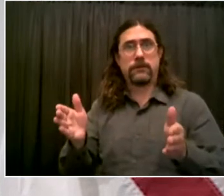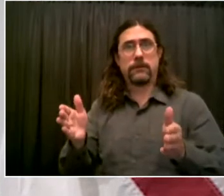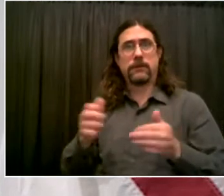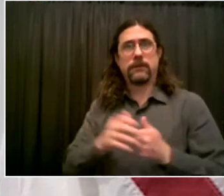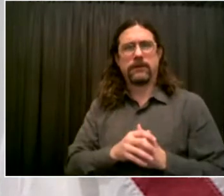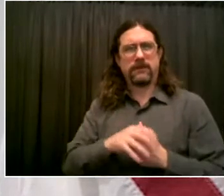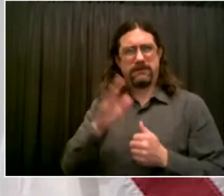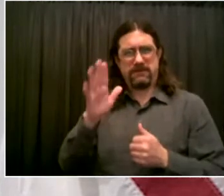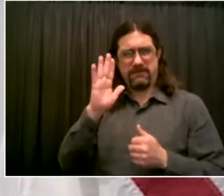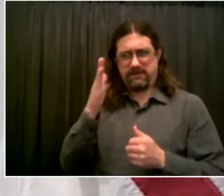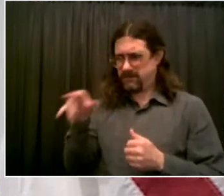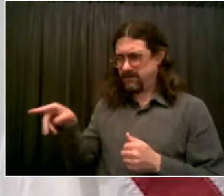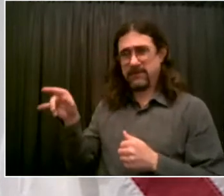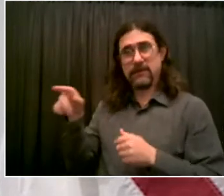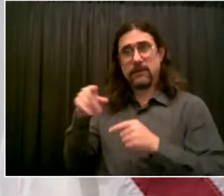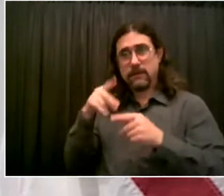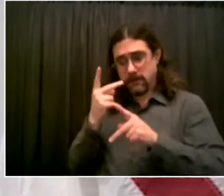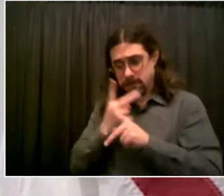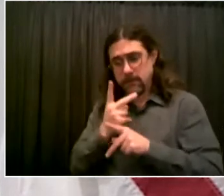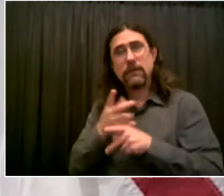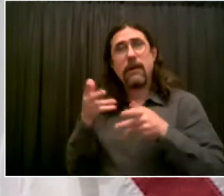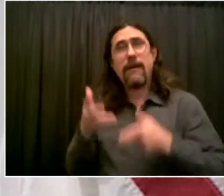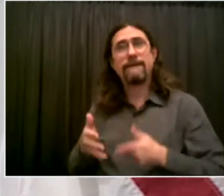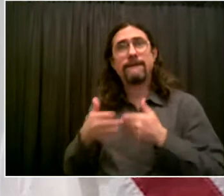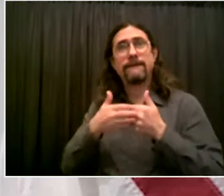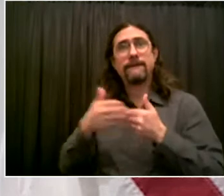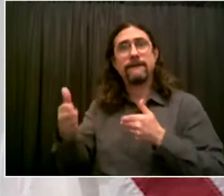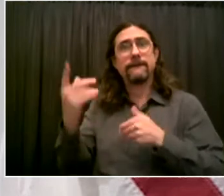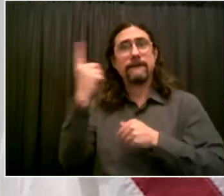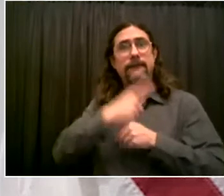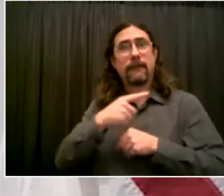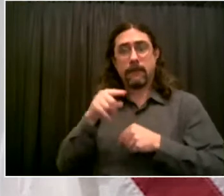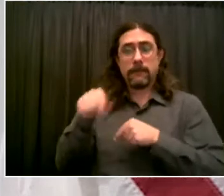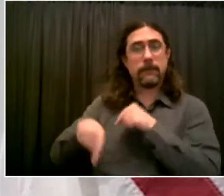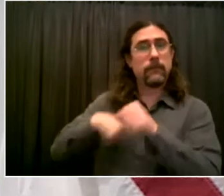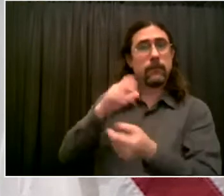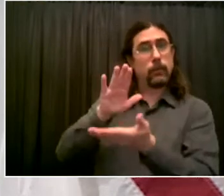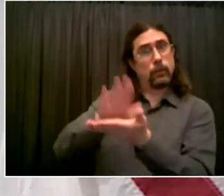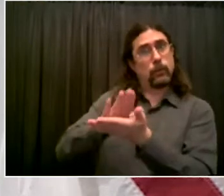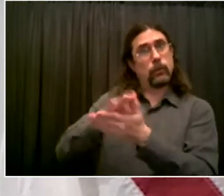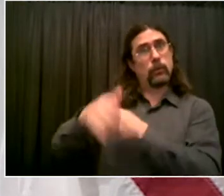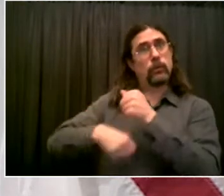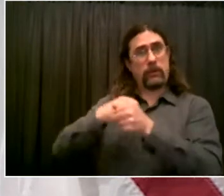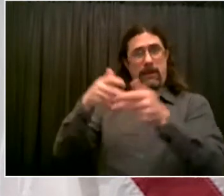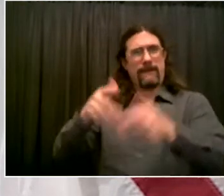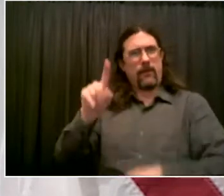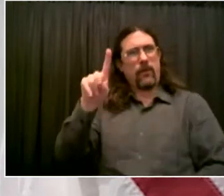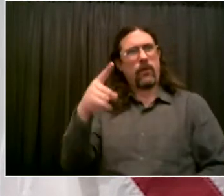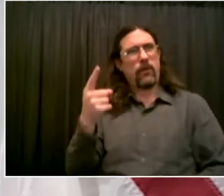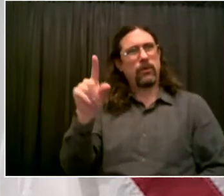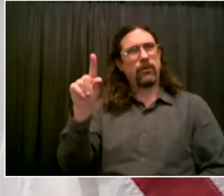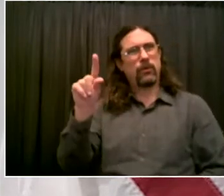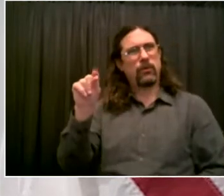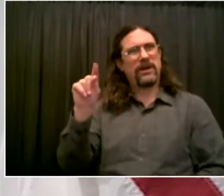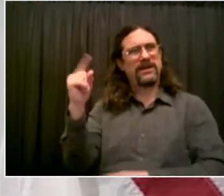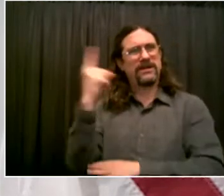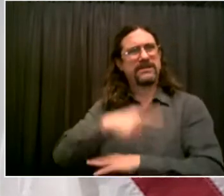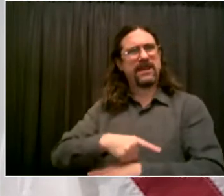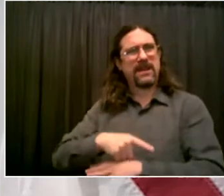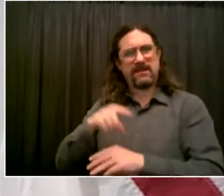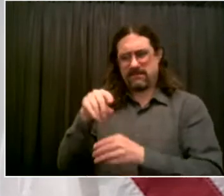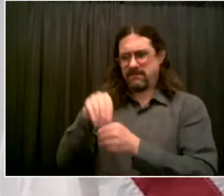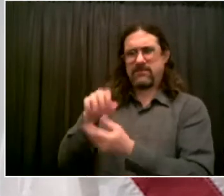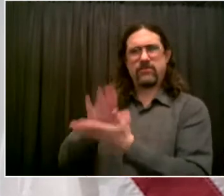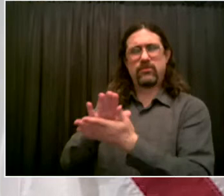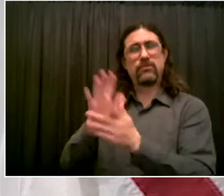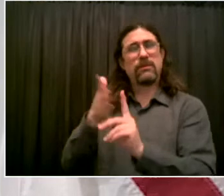I'm wondering, again, how that really constitutes any sort of reopening beyond just sort of getting the doors back open. Again, respectfully,